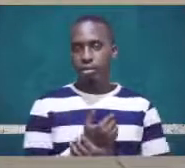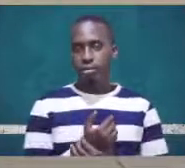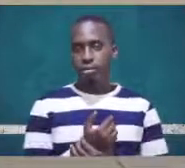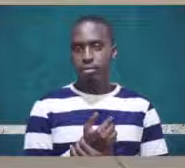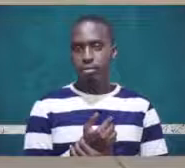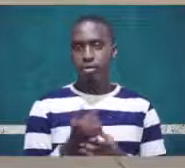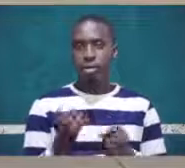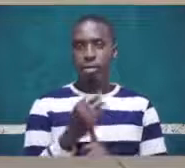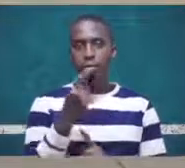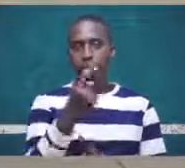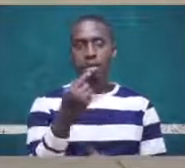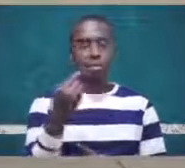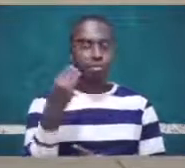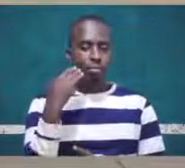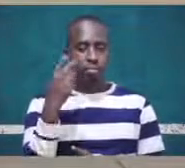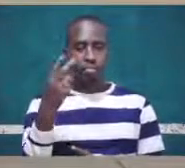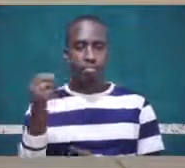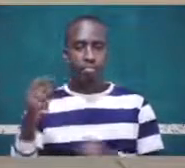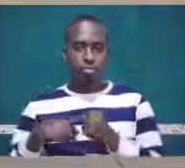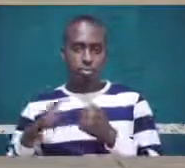So you get, that's the money.